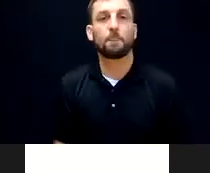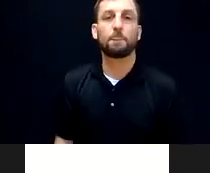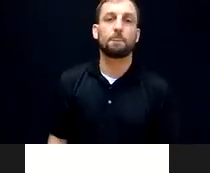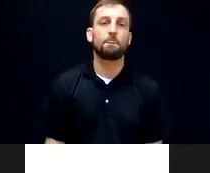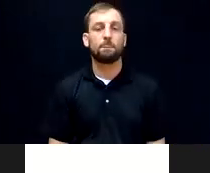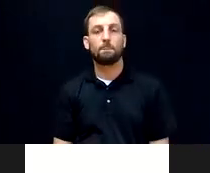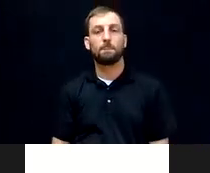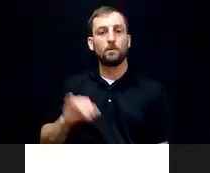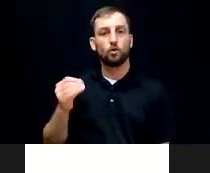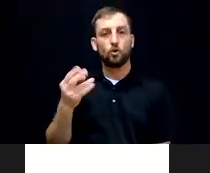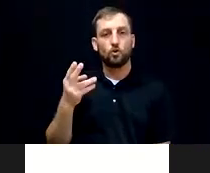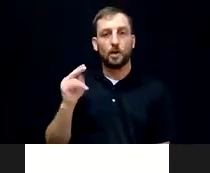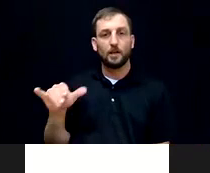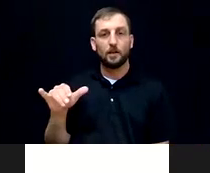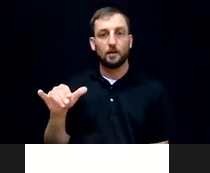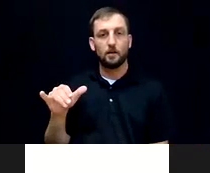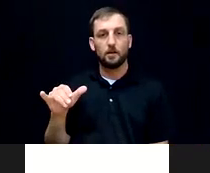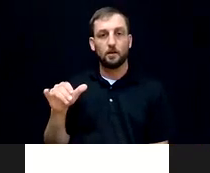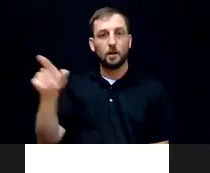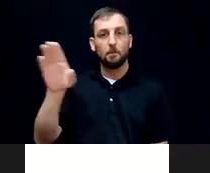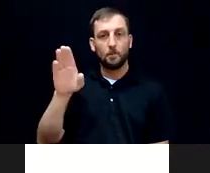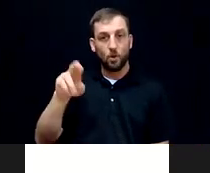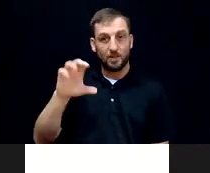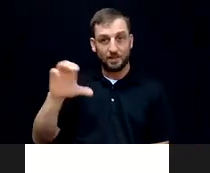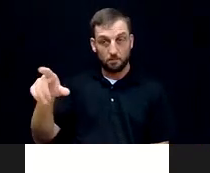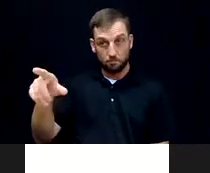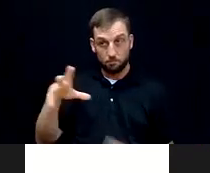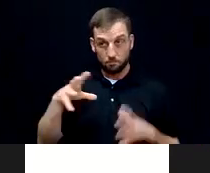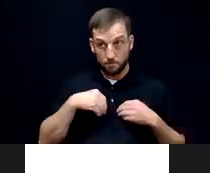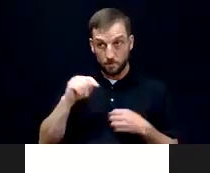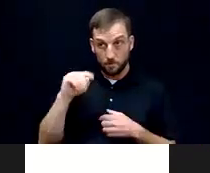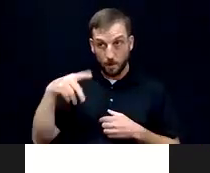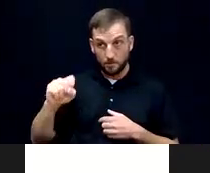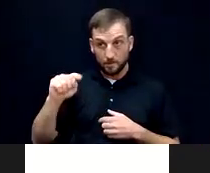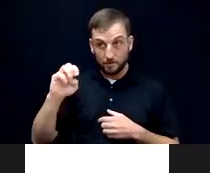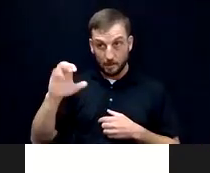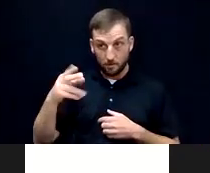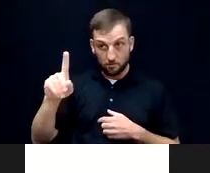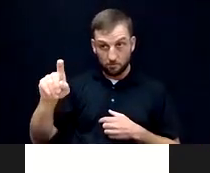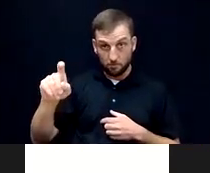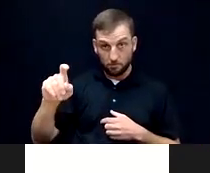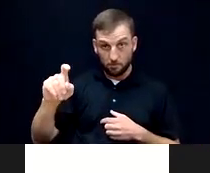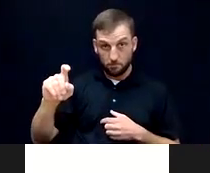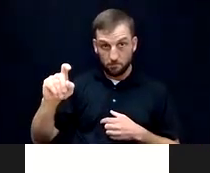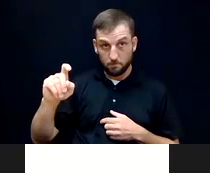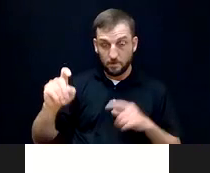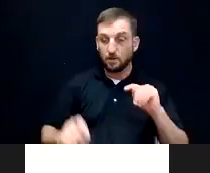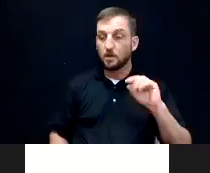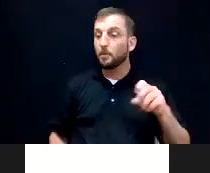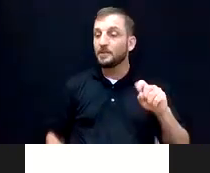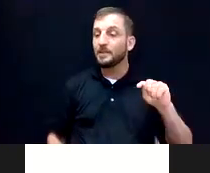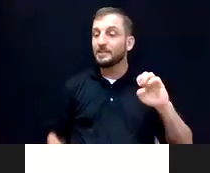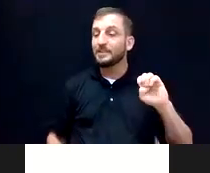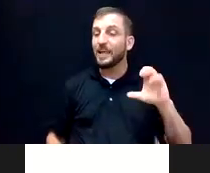And Johnny at BRCC, do you know if they accept the TOPS Tech diploma? I mean, TOPS Tech